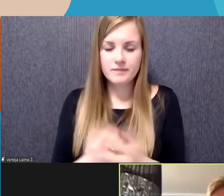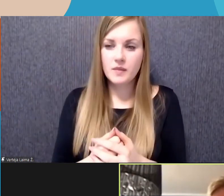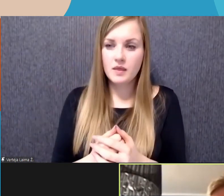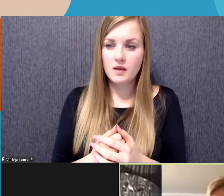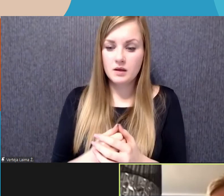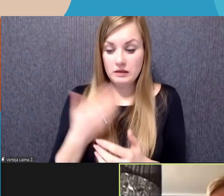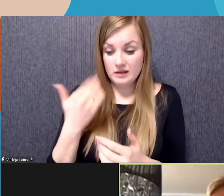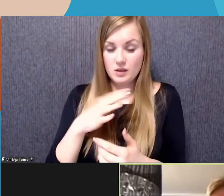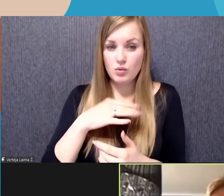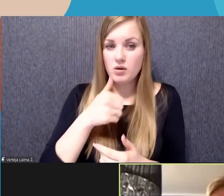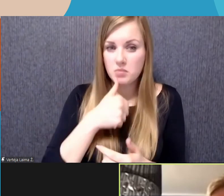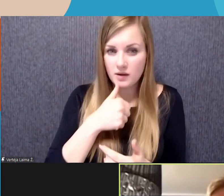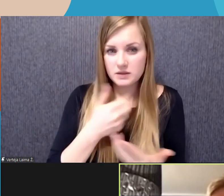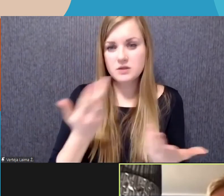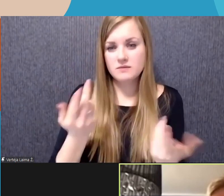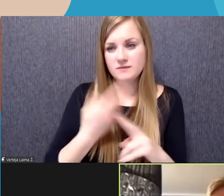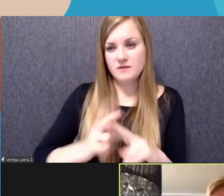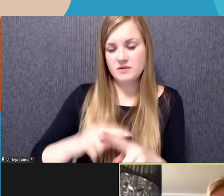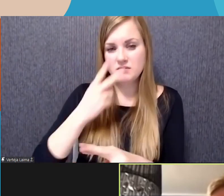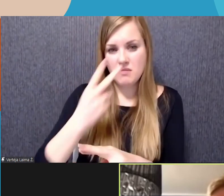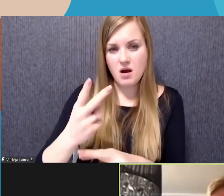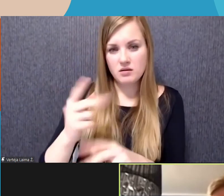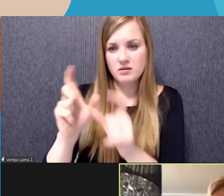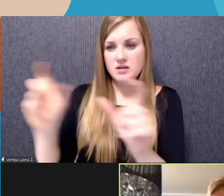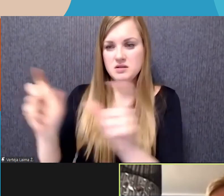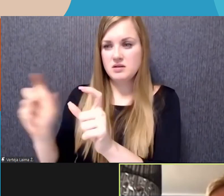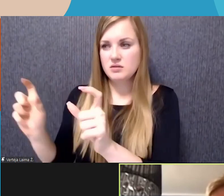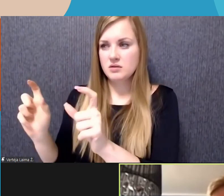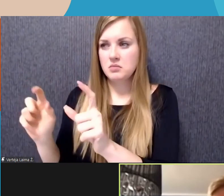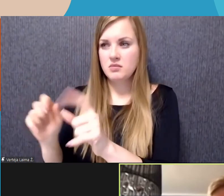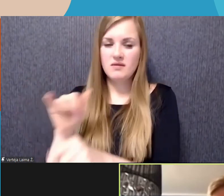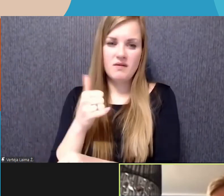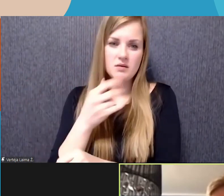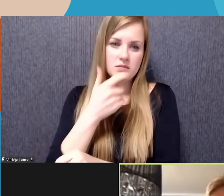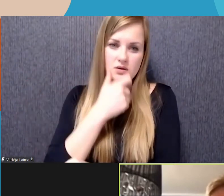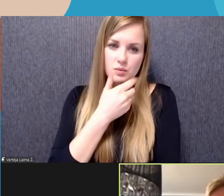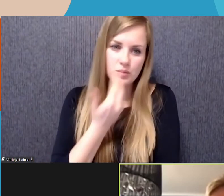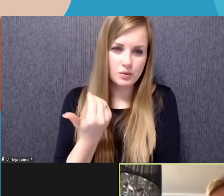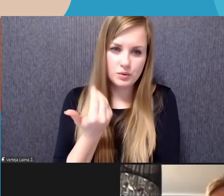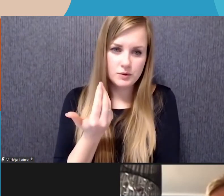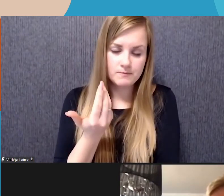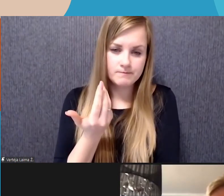regarded more seriously. So far, we need it and we lack it.